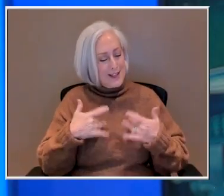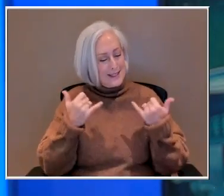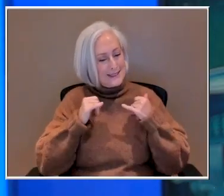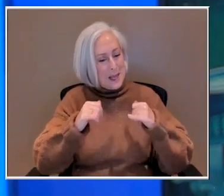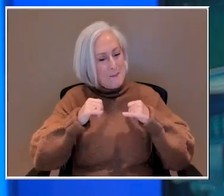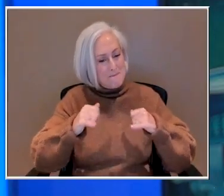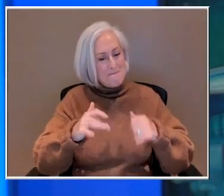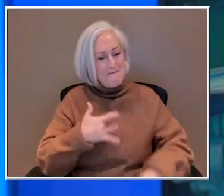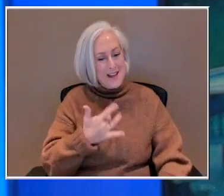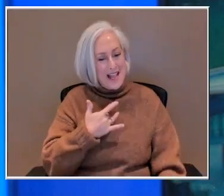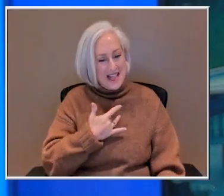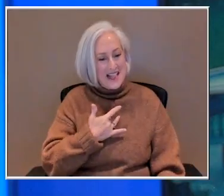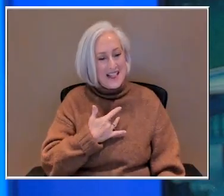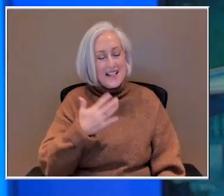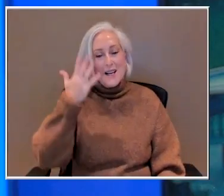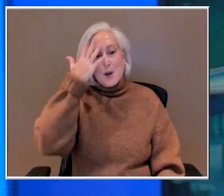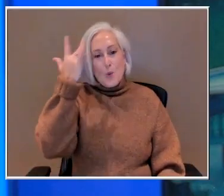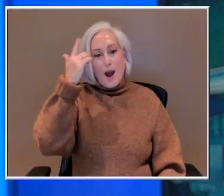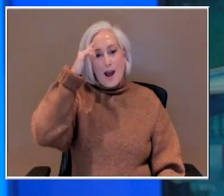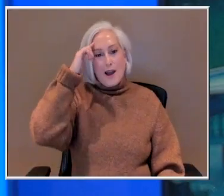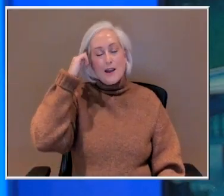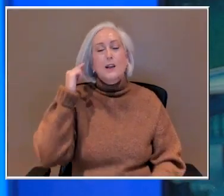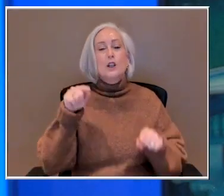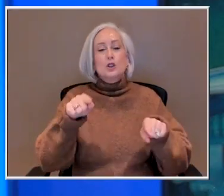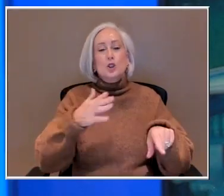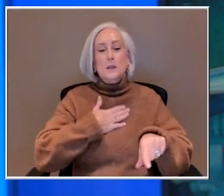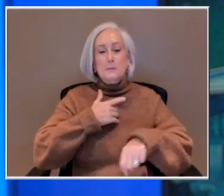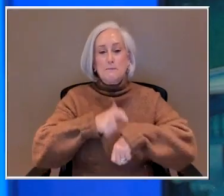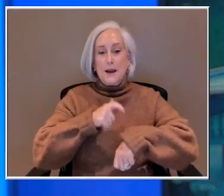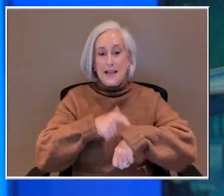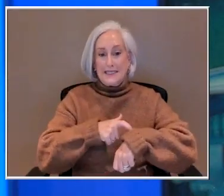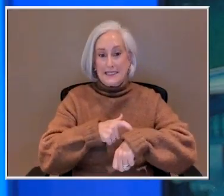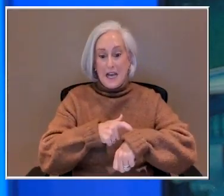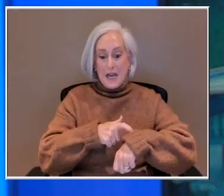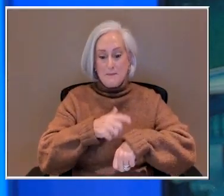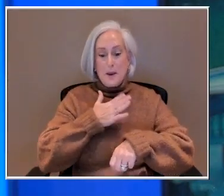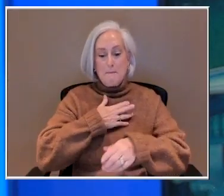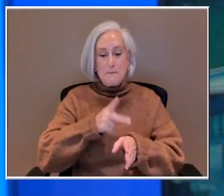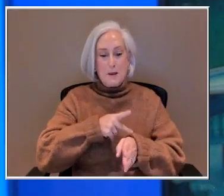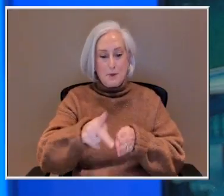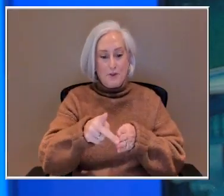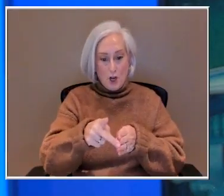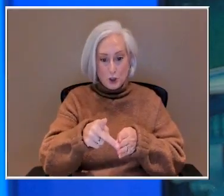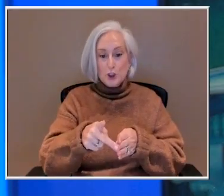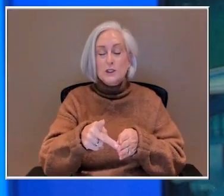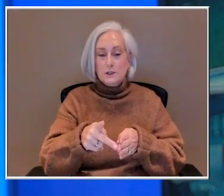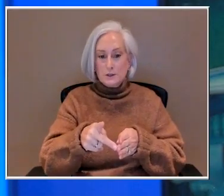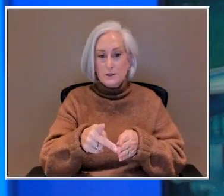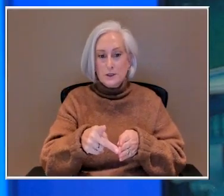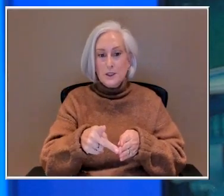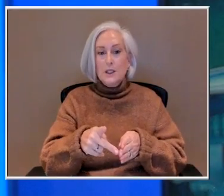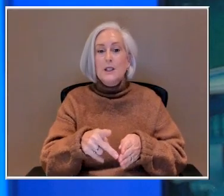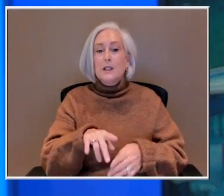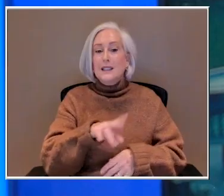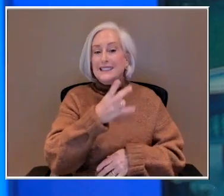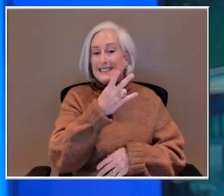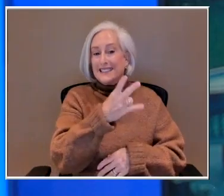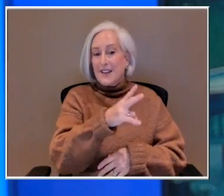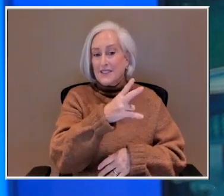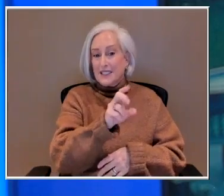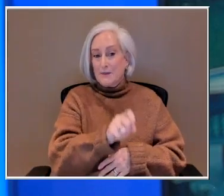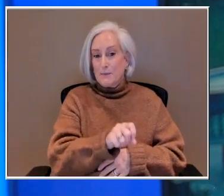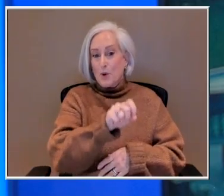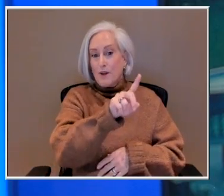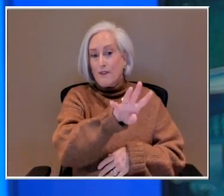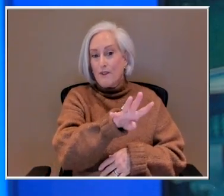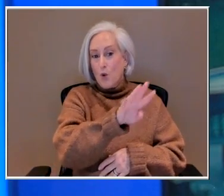that during my tenure, my professional career, we went from a 17.4% survival rate